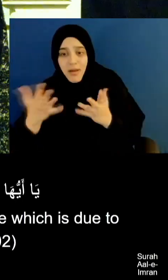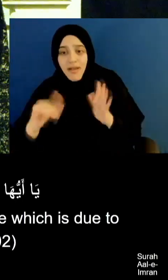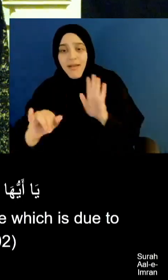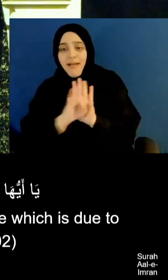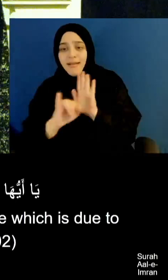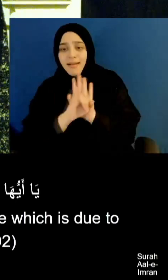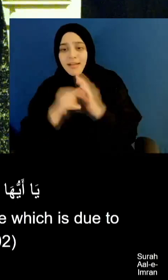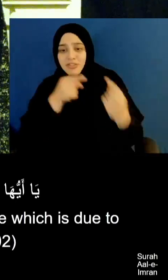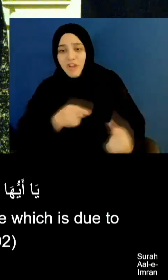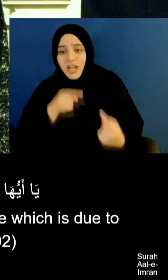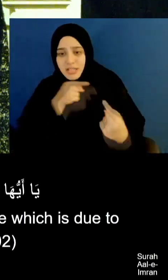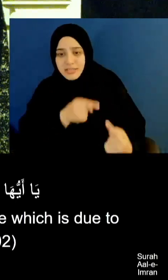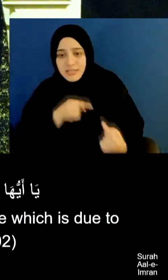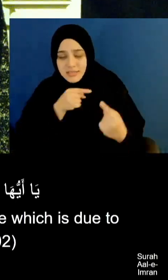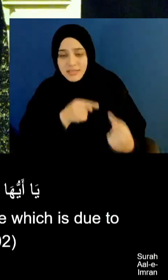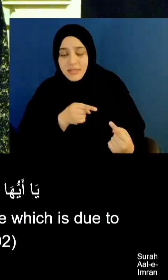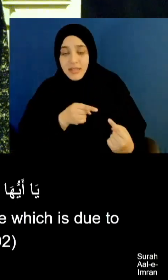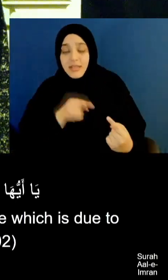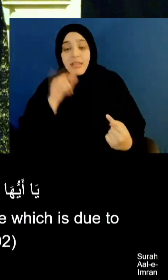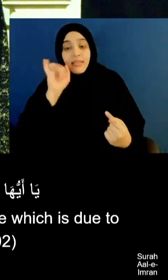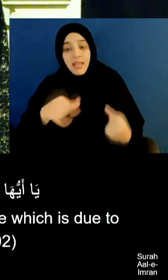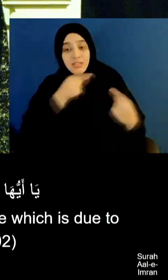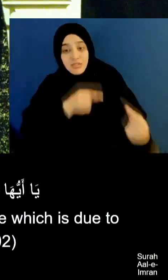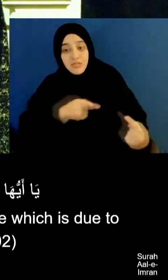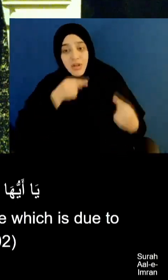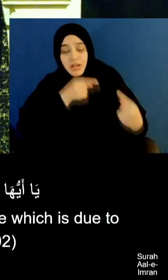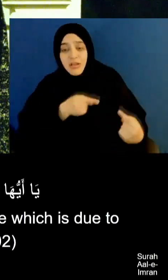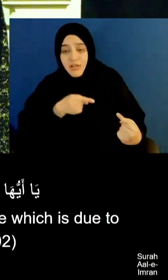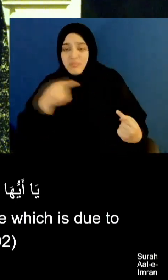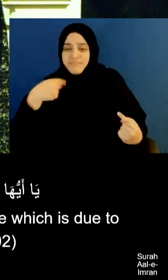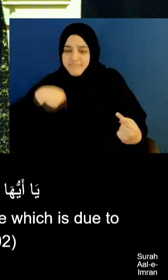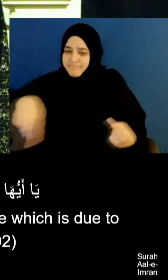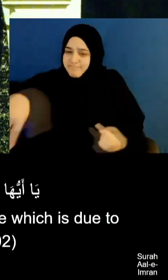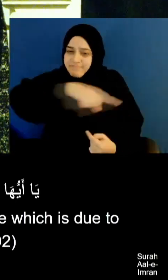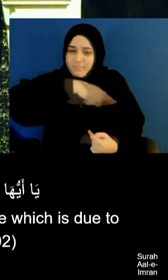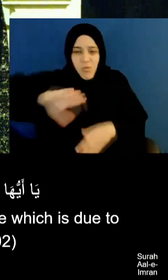It is a struggle that all of us go through in our lives.